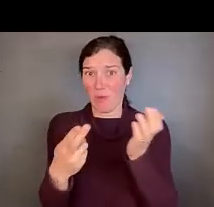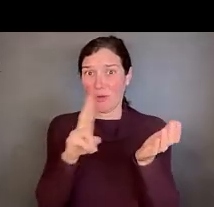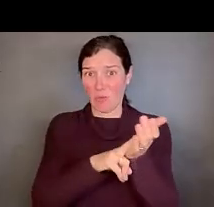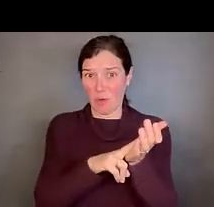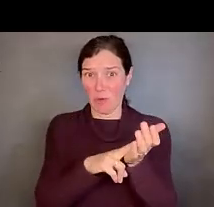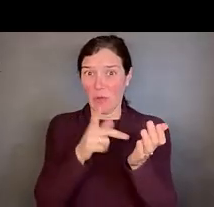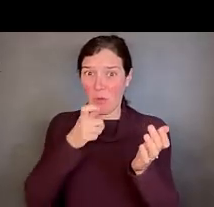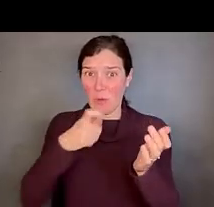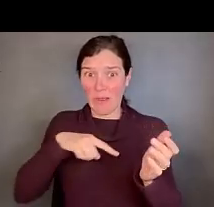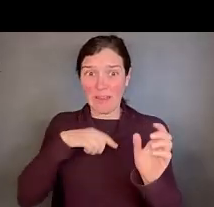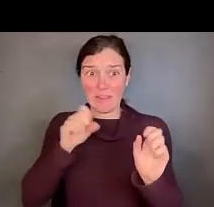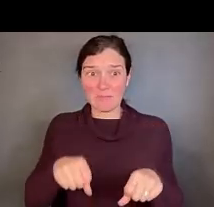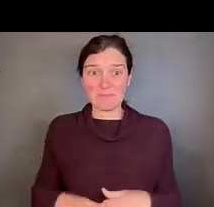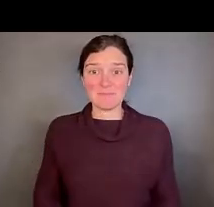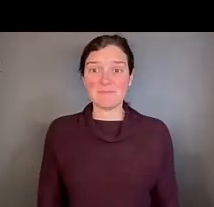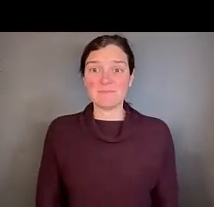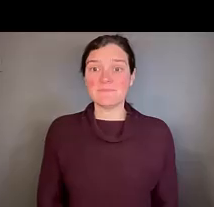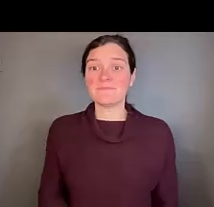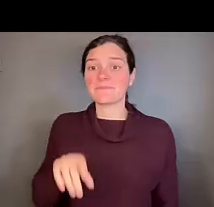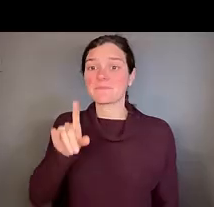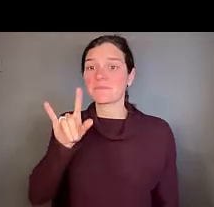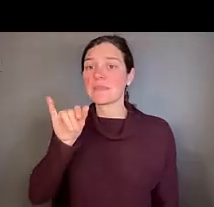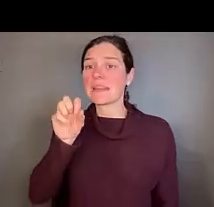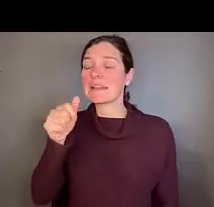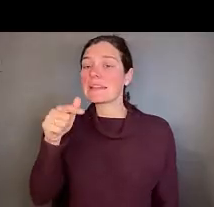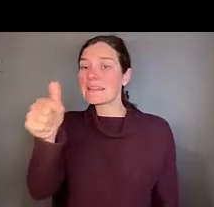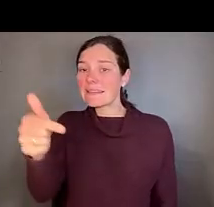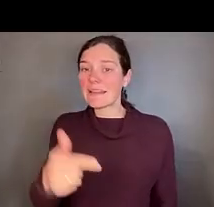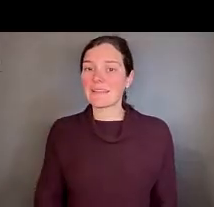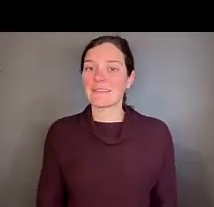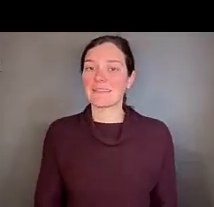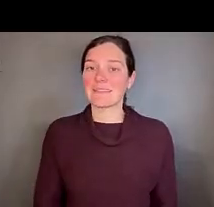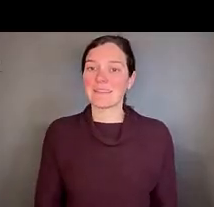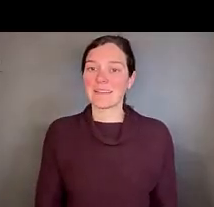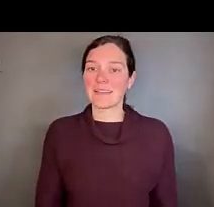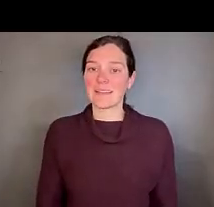can. Lisa's our CMO. I'm going to ask you the same question.